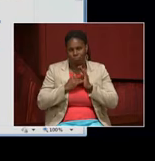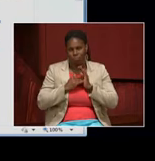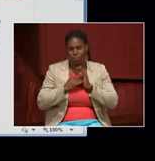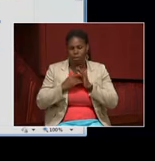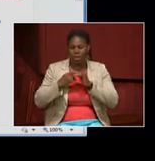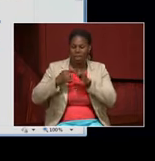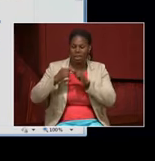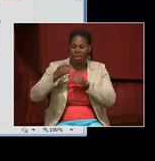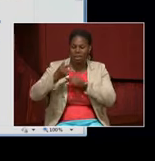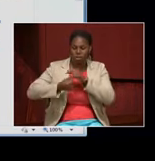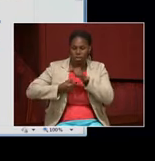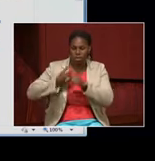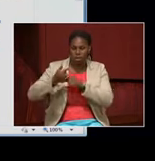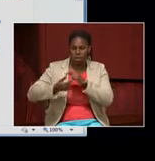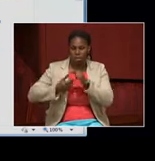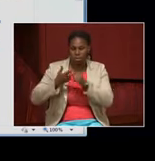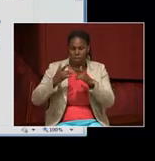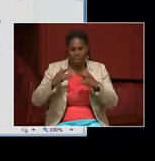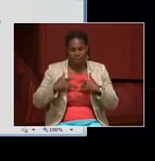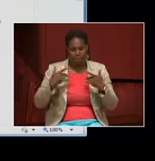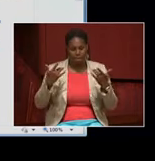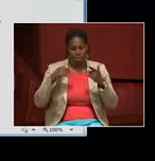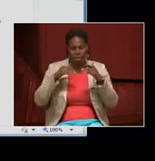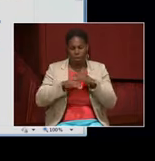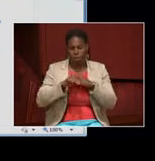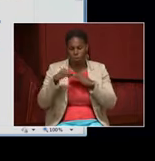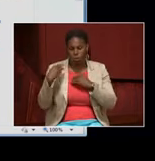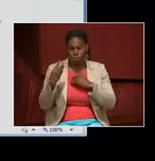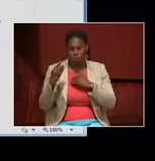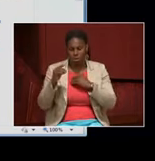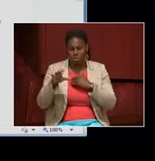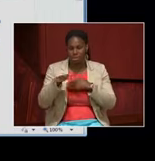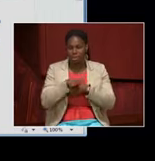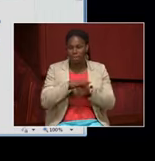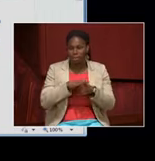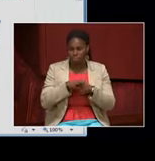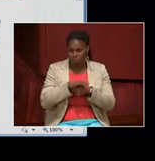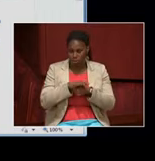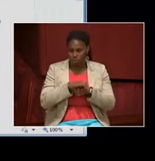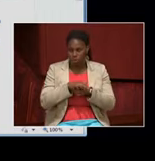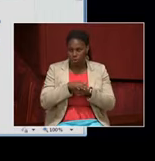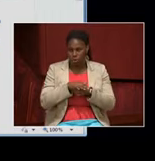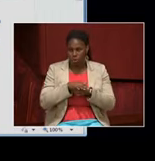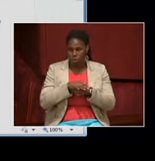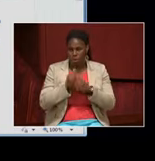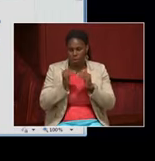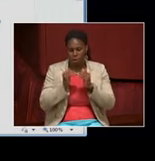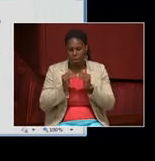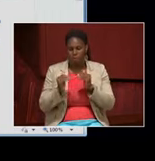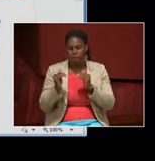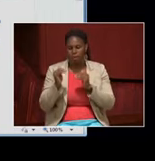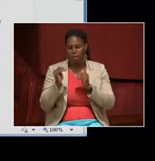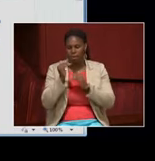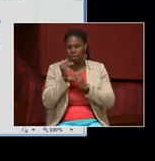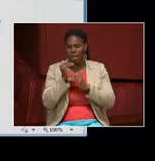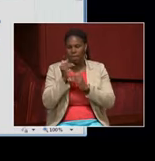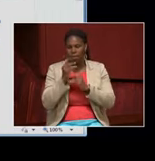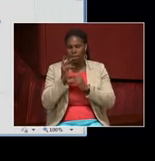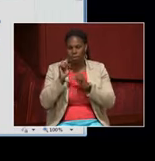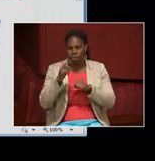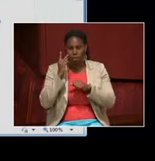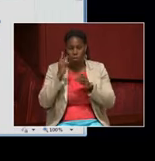Genealogy events in the Washington, D.C. area. There are also, just above that, as you can see, the genealogy